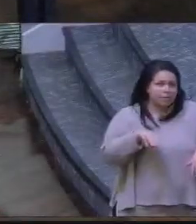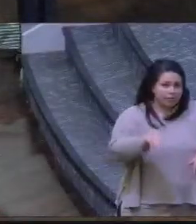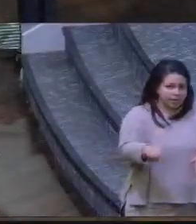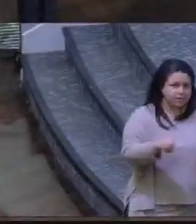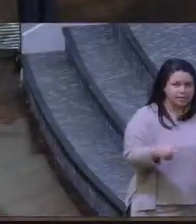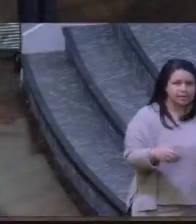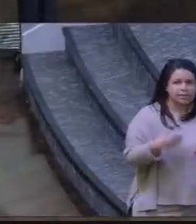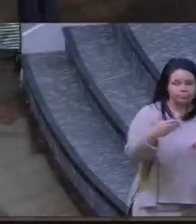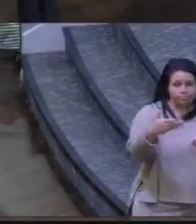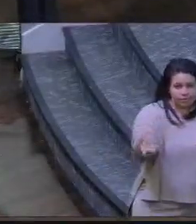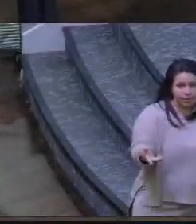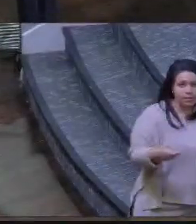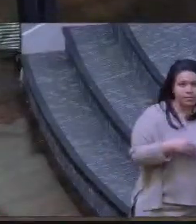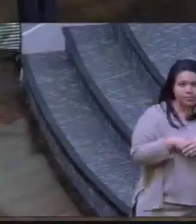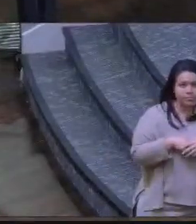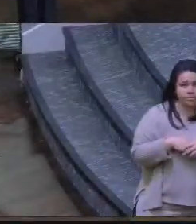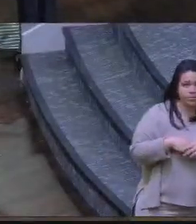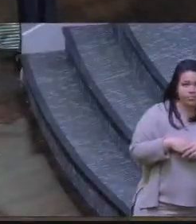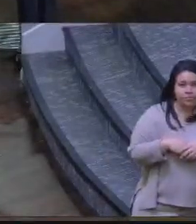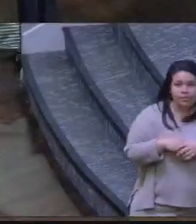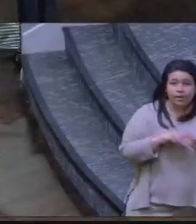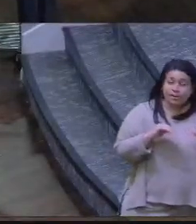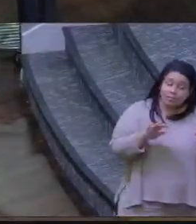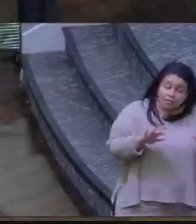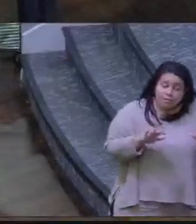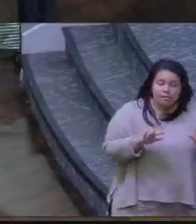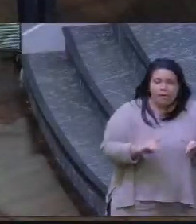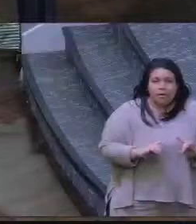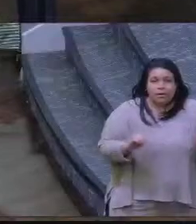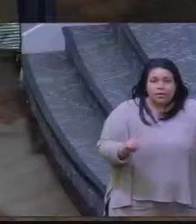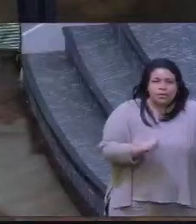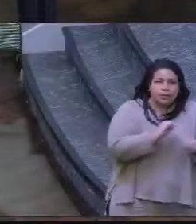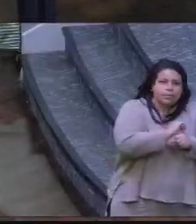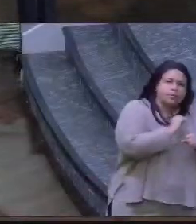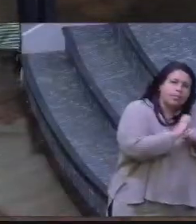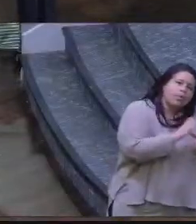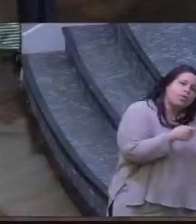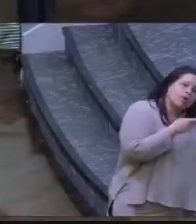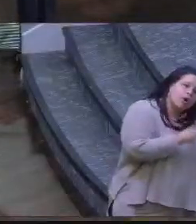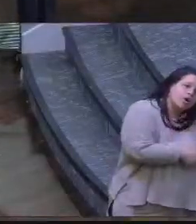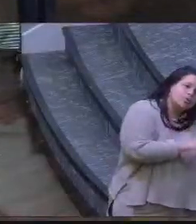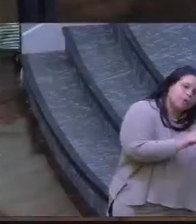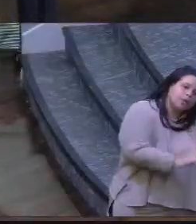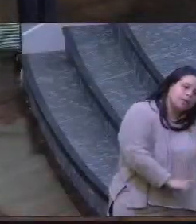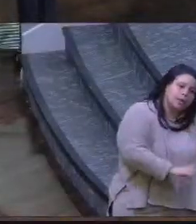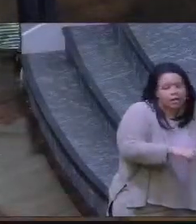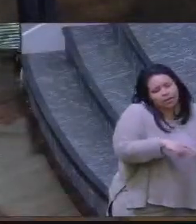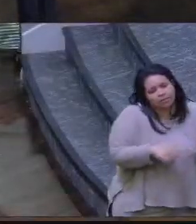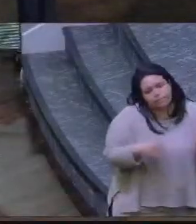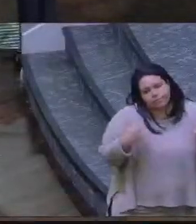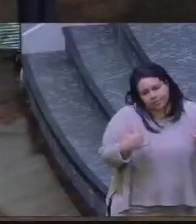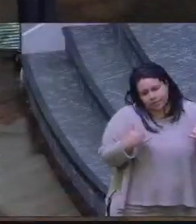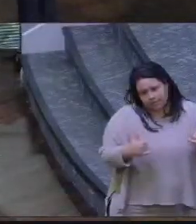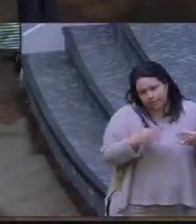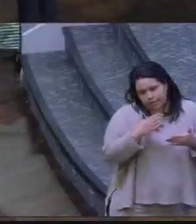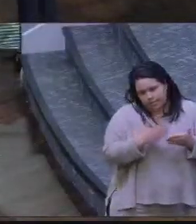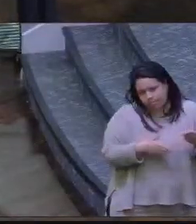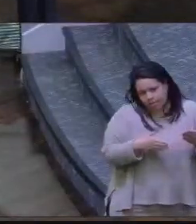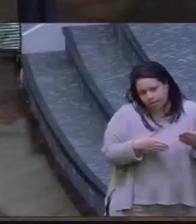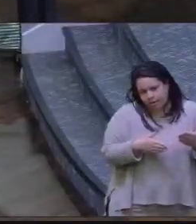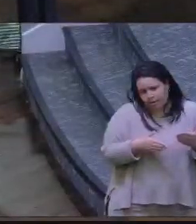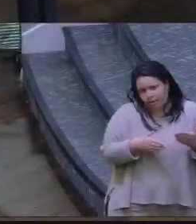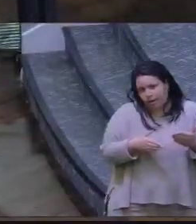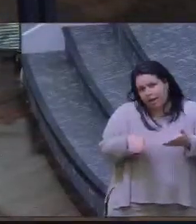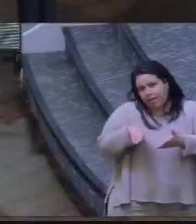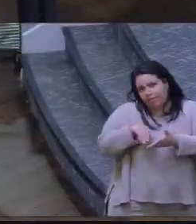doing. And fortunately for our employees, their cost remains low. It's kind of funding the current portion, but we're having to fund that piece that's going